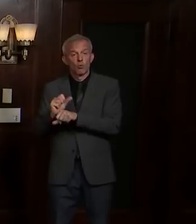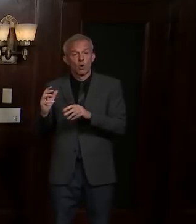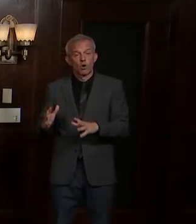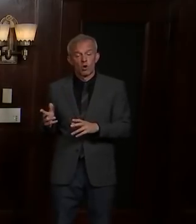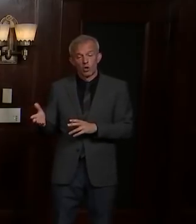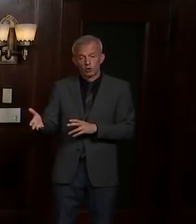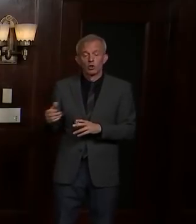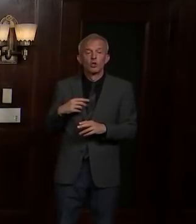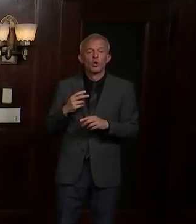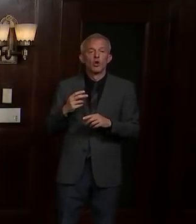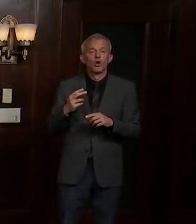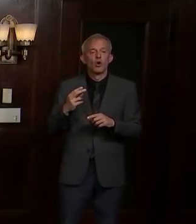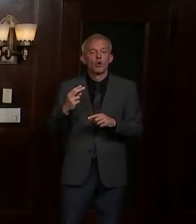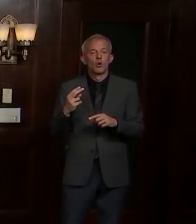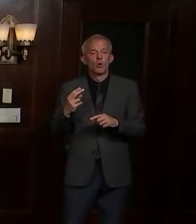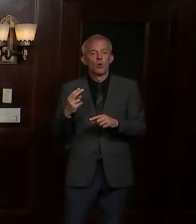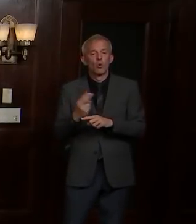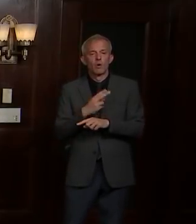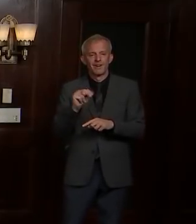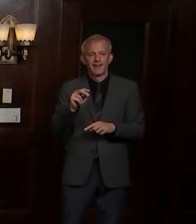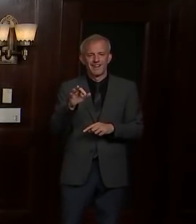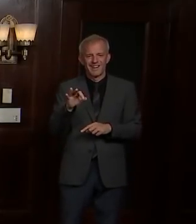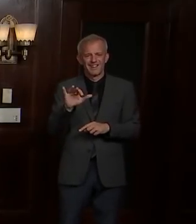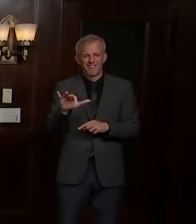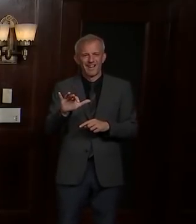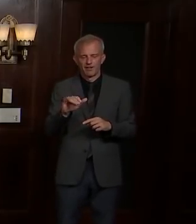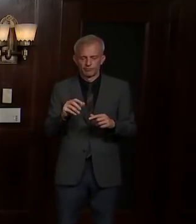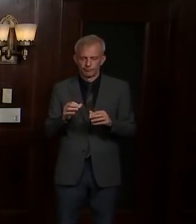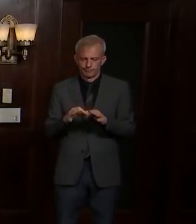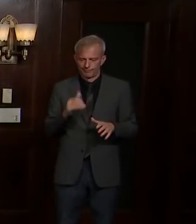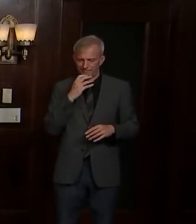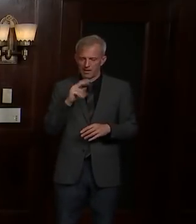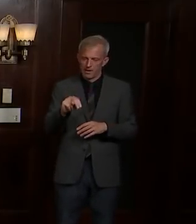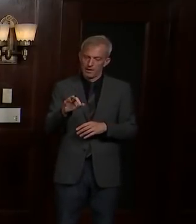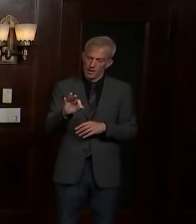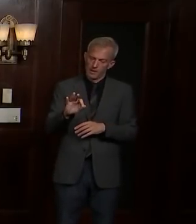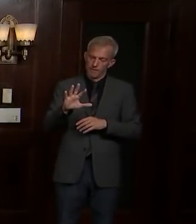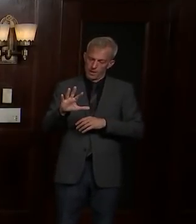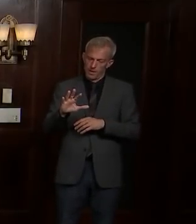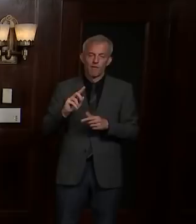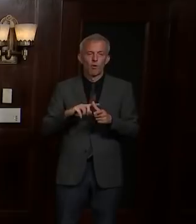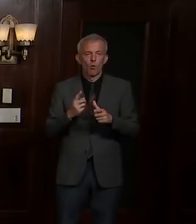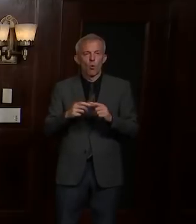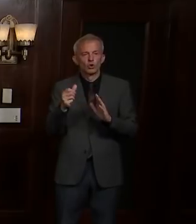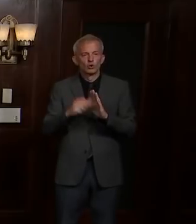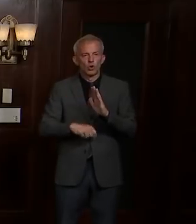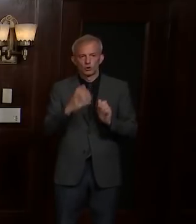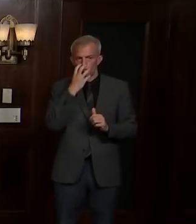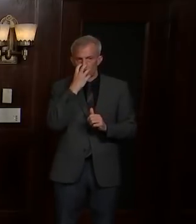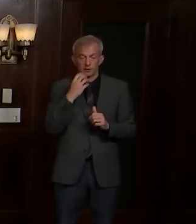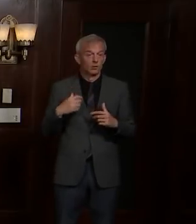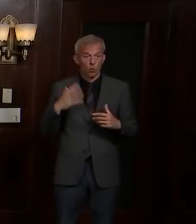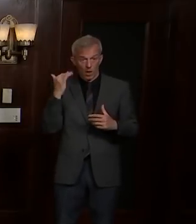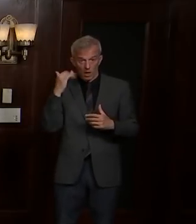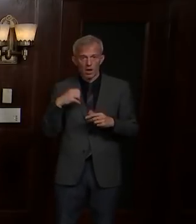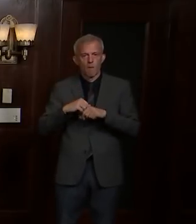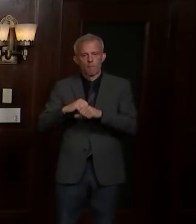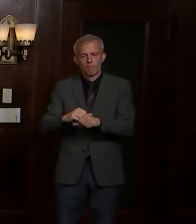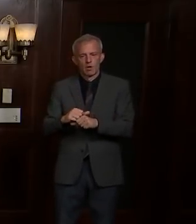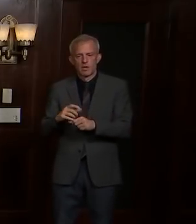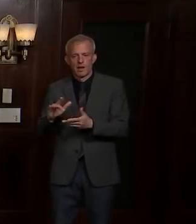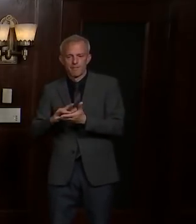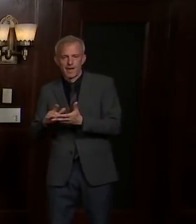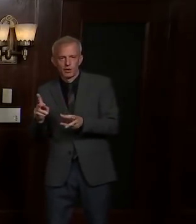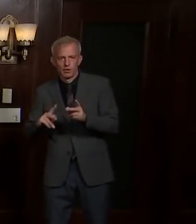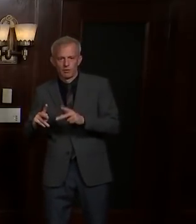an N95 mask or a surgical mask to protect them from other people. That's very different than what we're asking